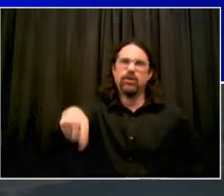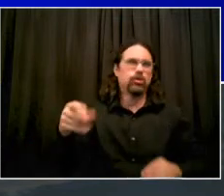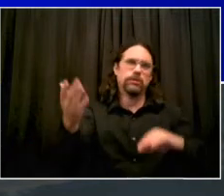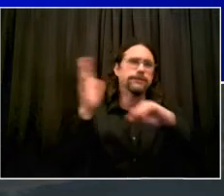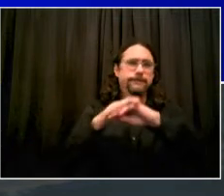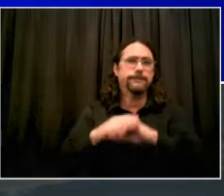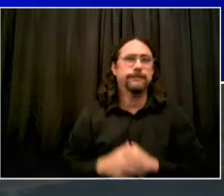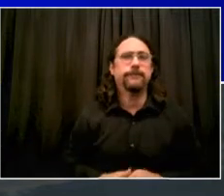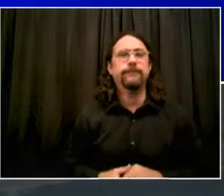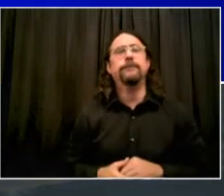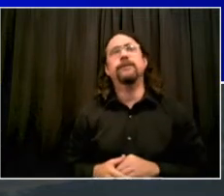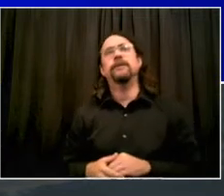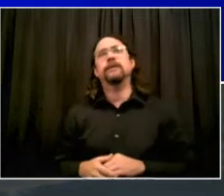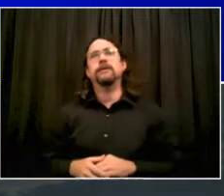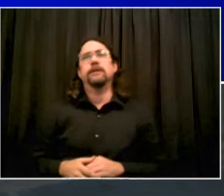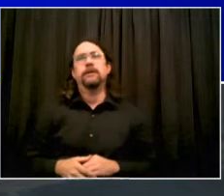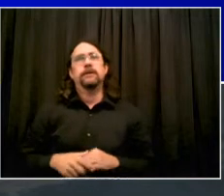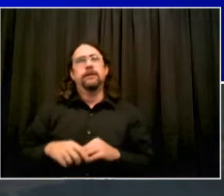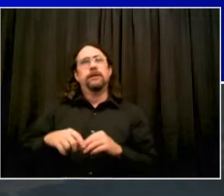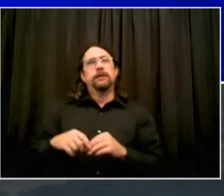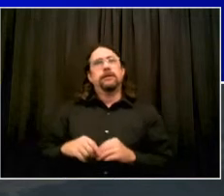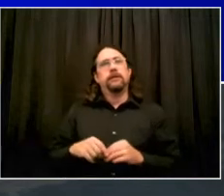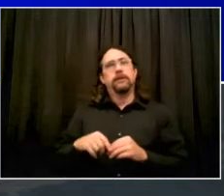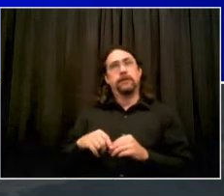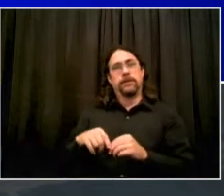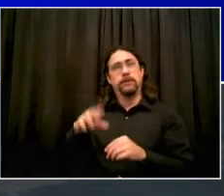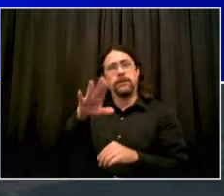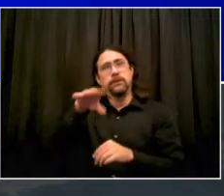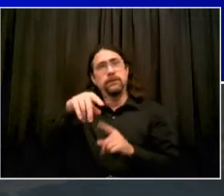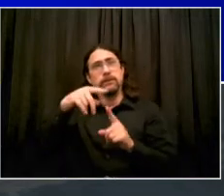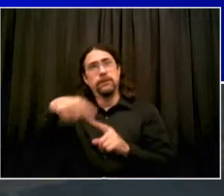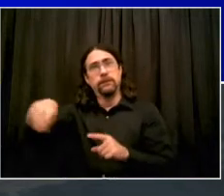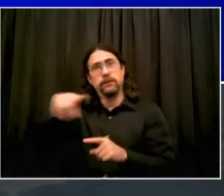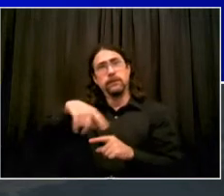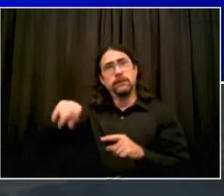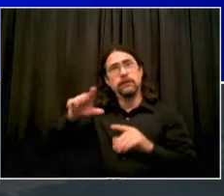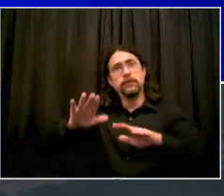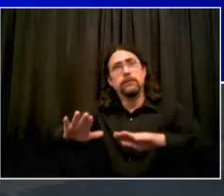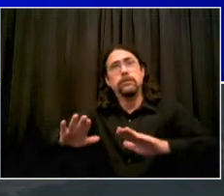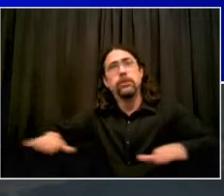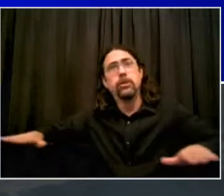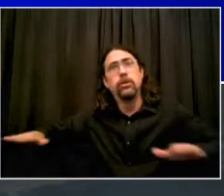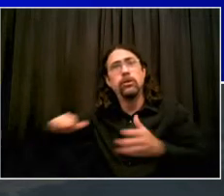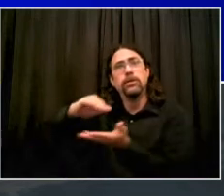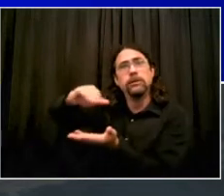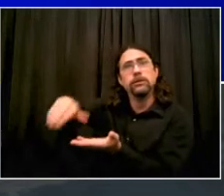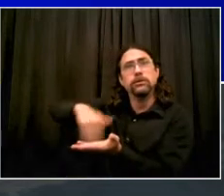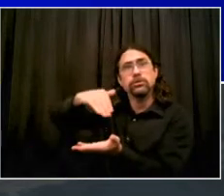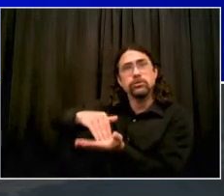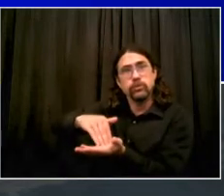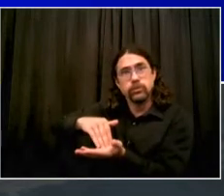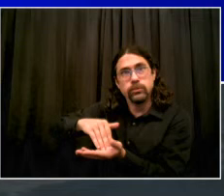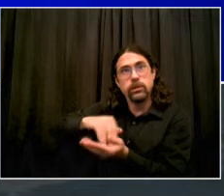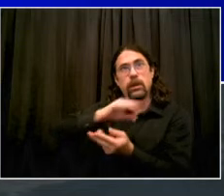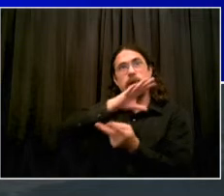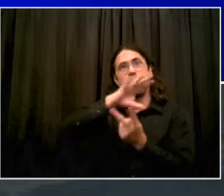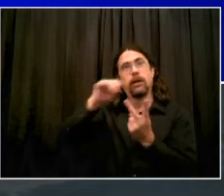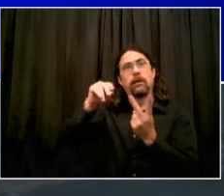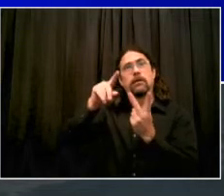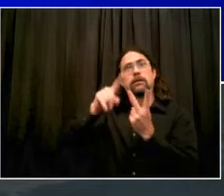care centers to close if they don't follow the commissioner's order on health safeguards. And the commissioner will speak to that in a moment. So we put out